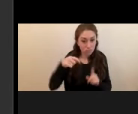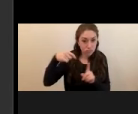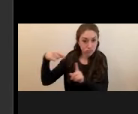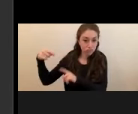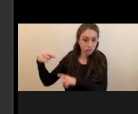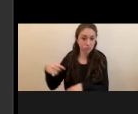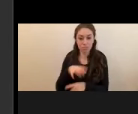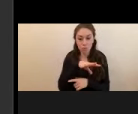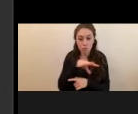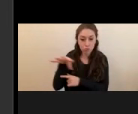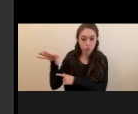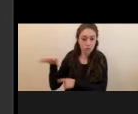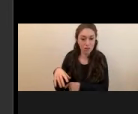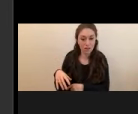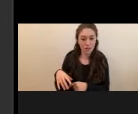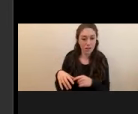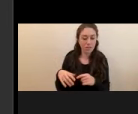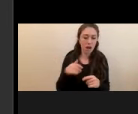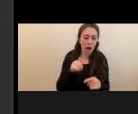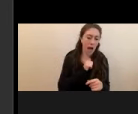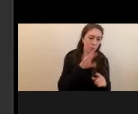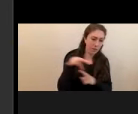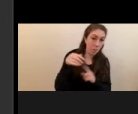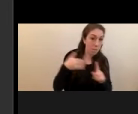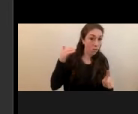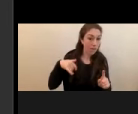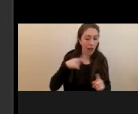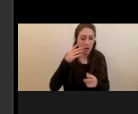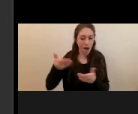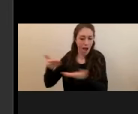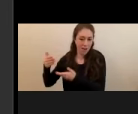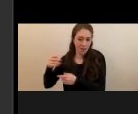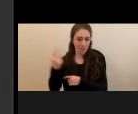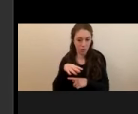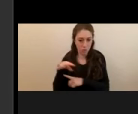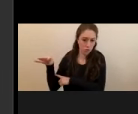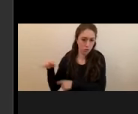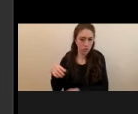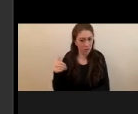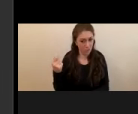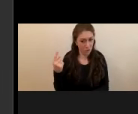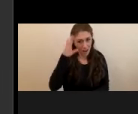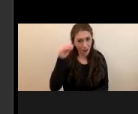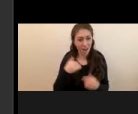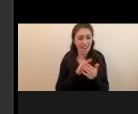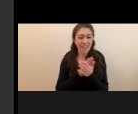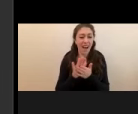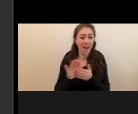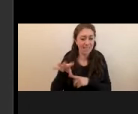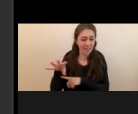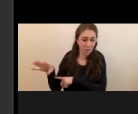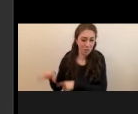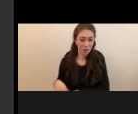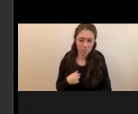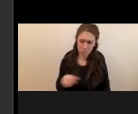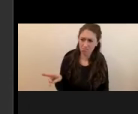stuff. Before then, I would hire people to do it. And one guy, he had this really nice camera. And so I decided